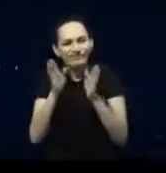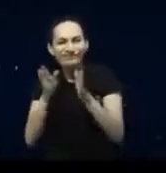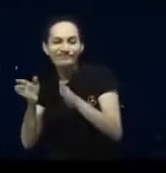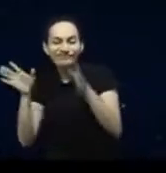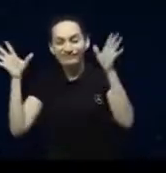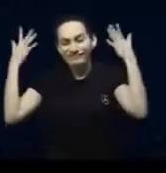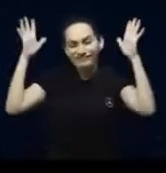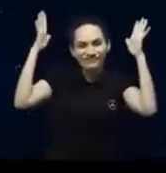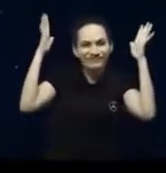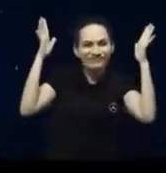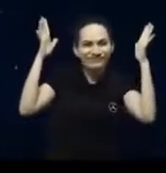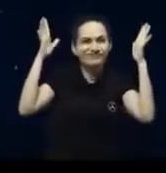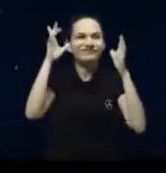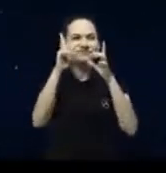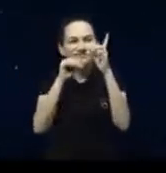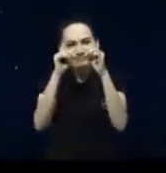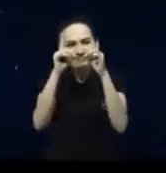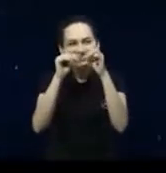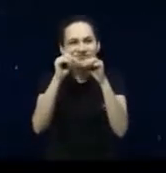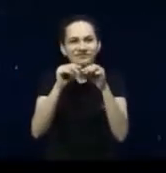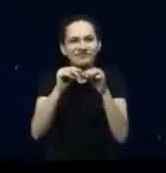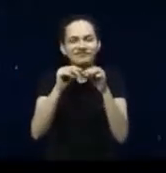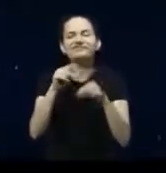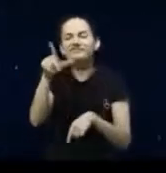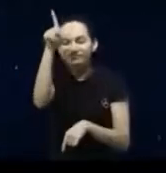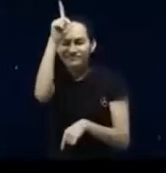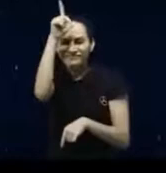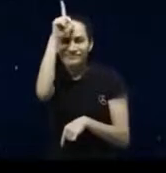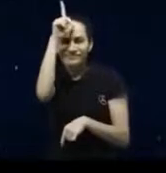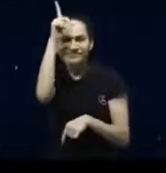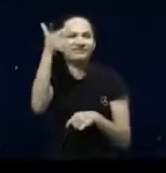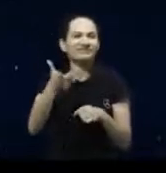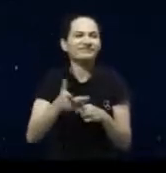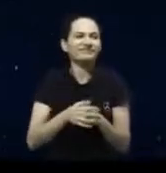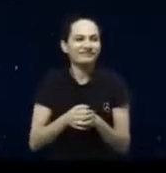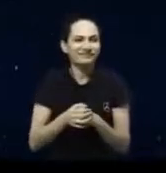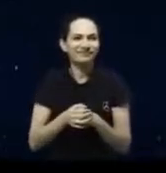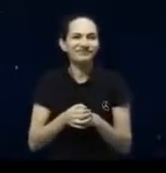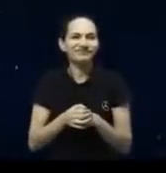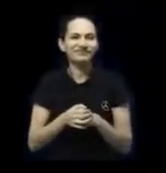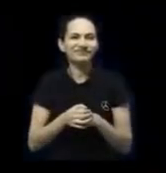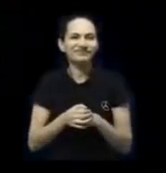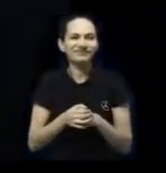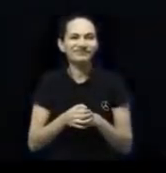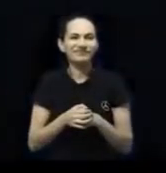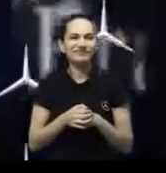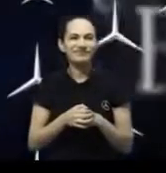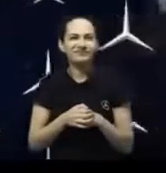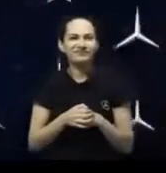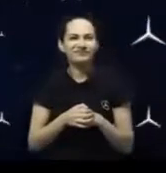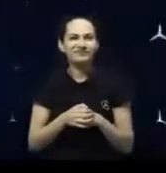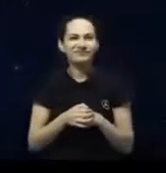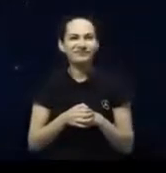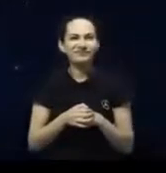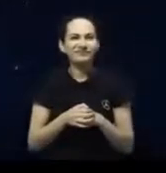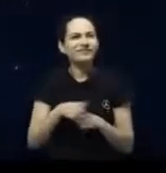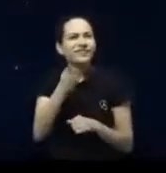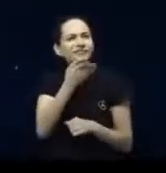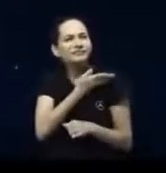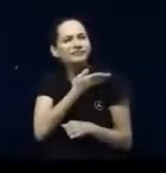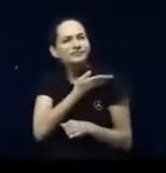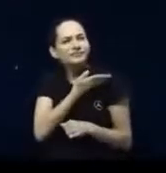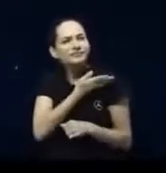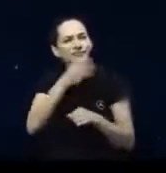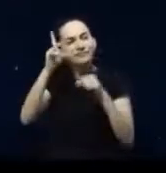completo lations of Your Friends at mercedes-benz em Setúbal Bom dia